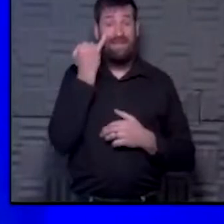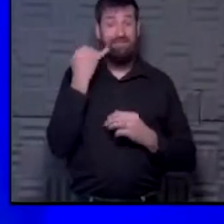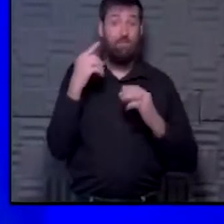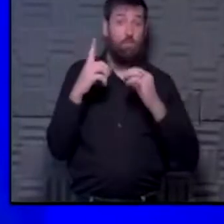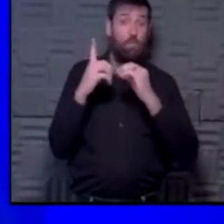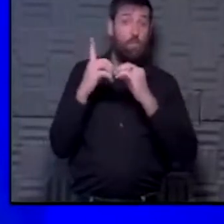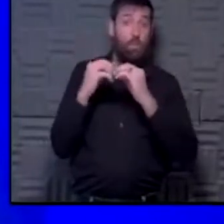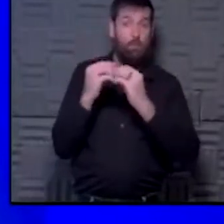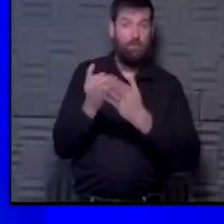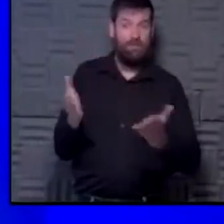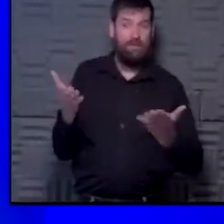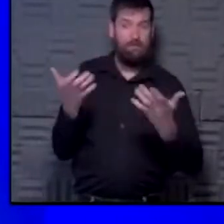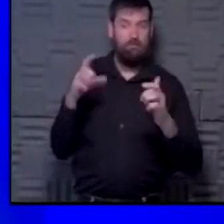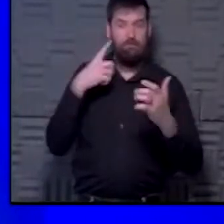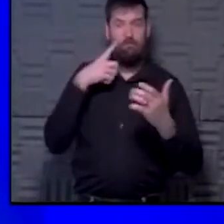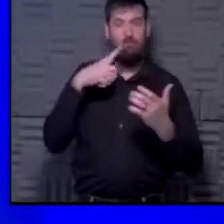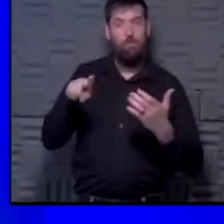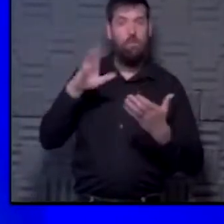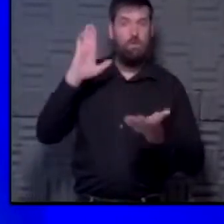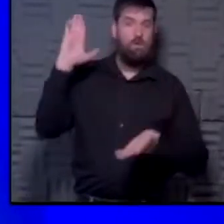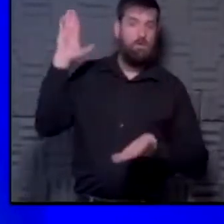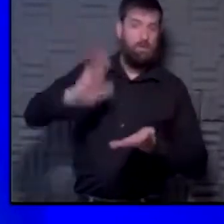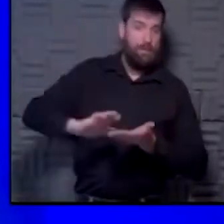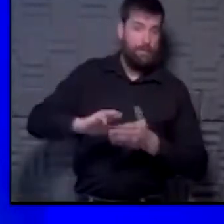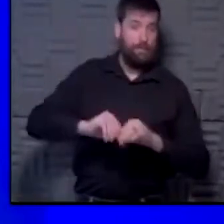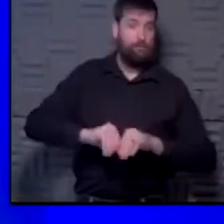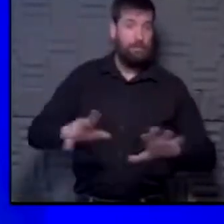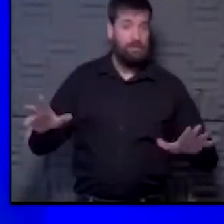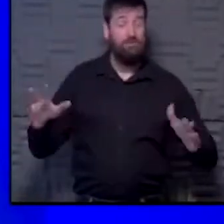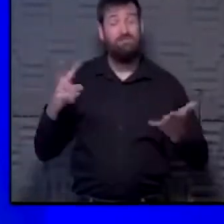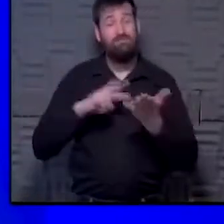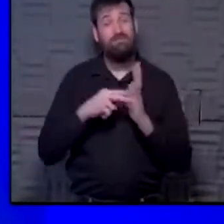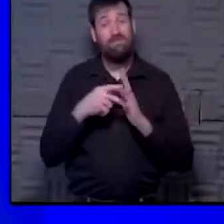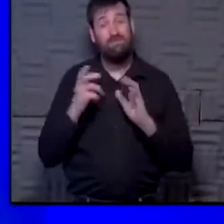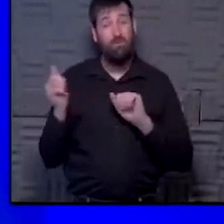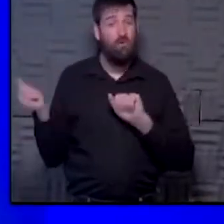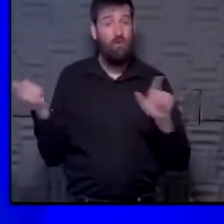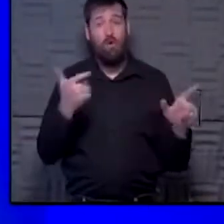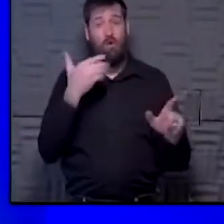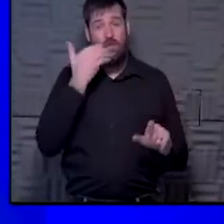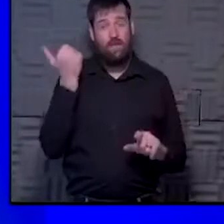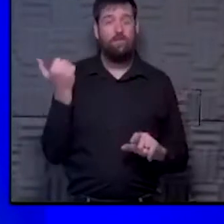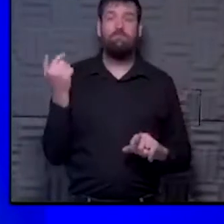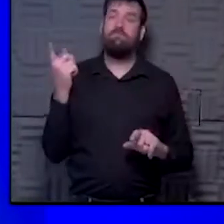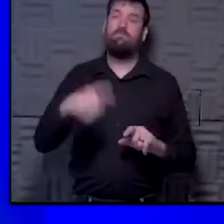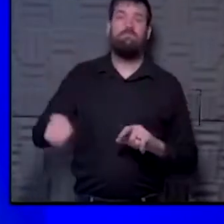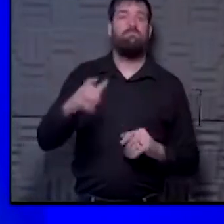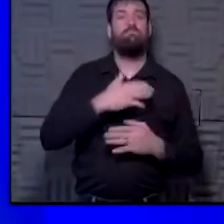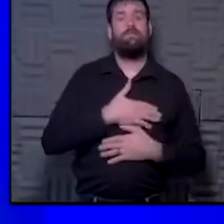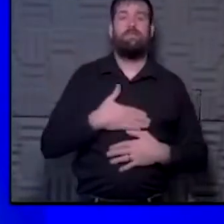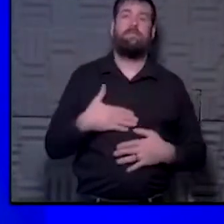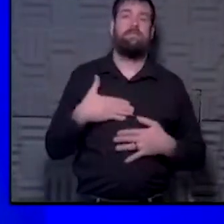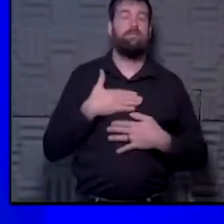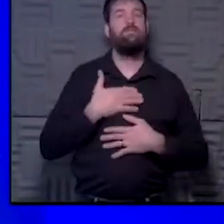that we can try to reduce transmission overall, we'll all be better for it. But certainly everybody out there, please,